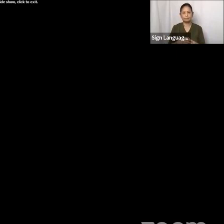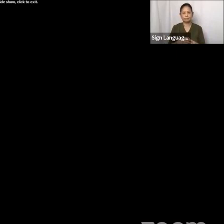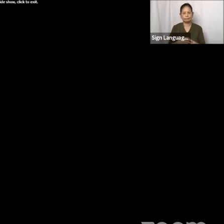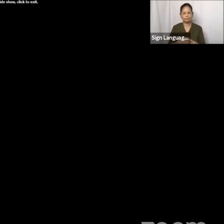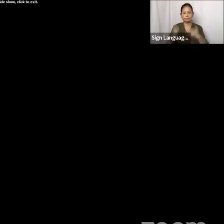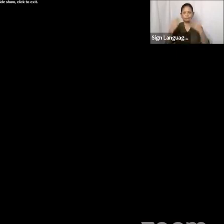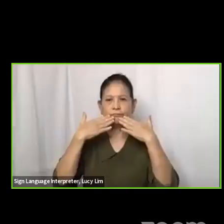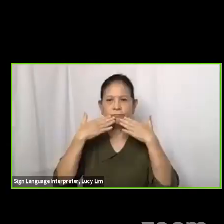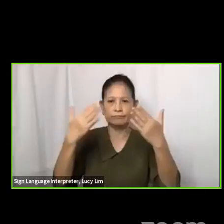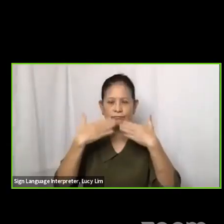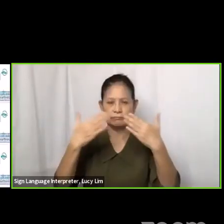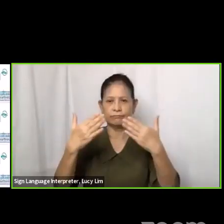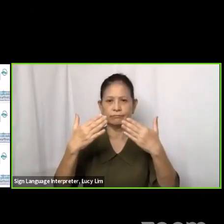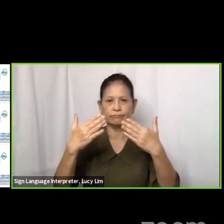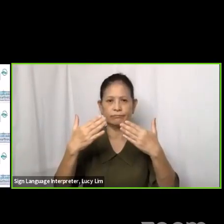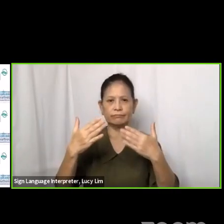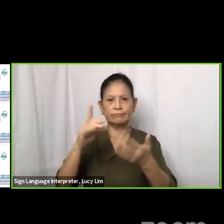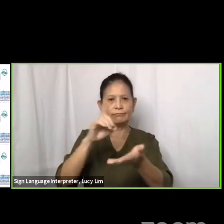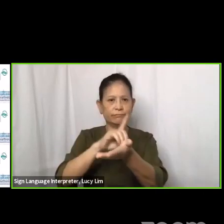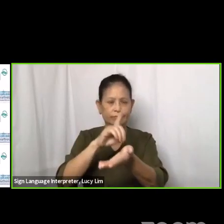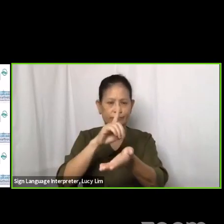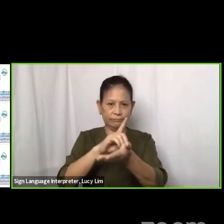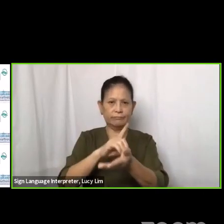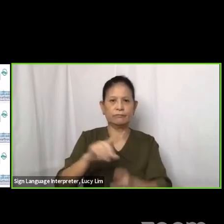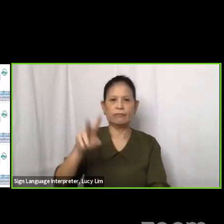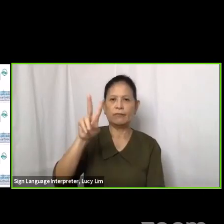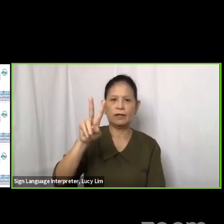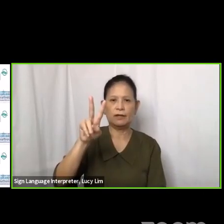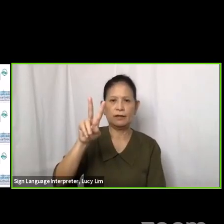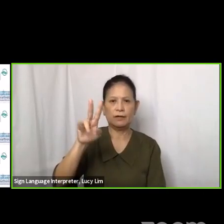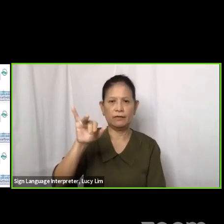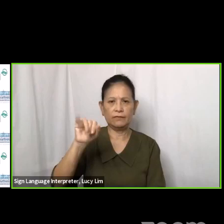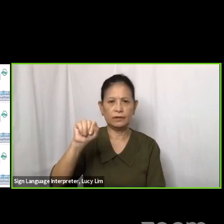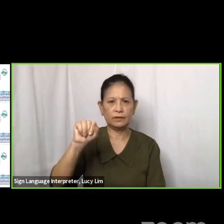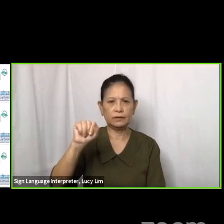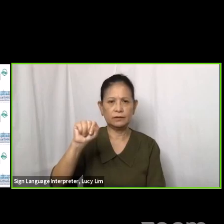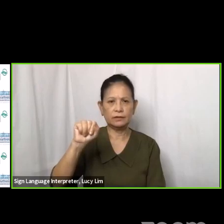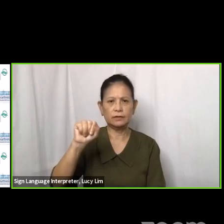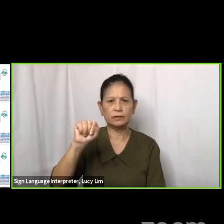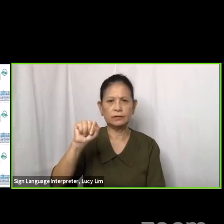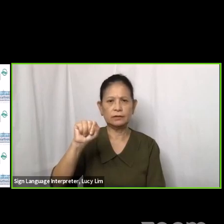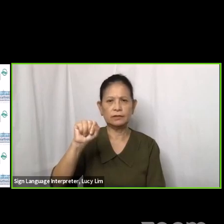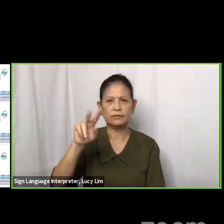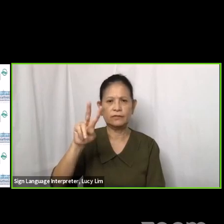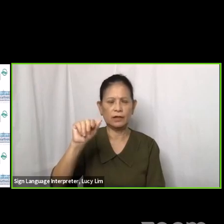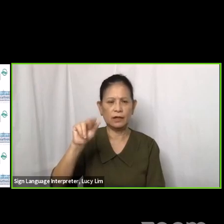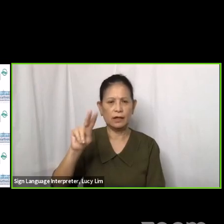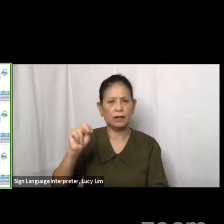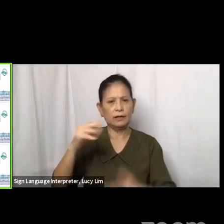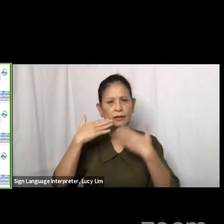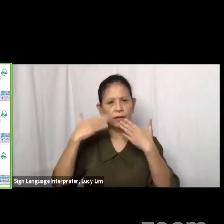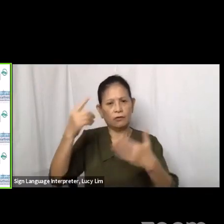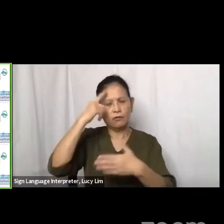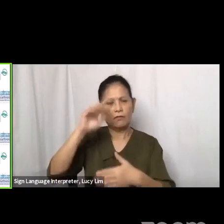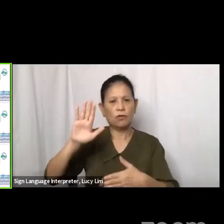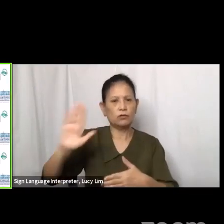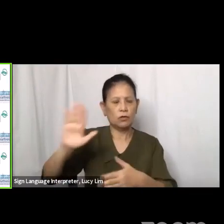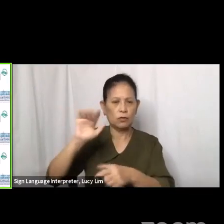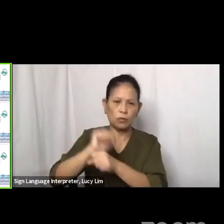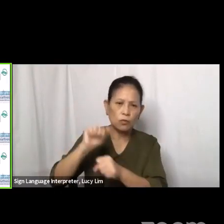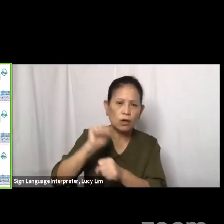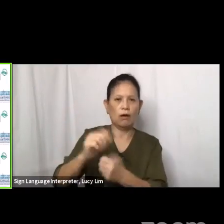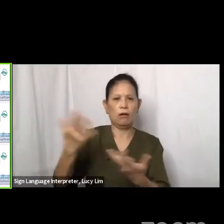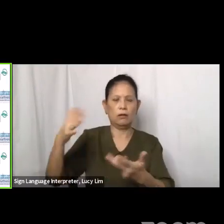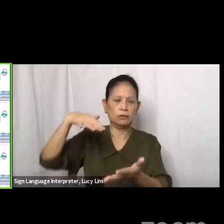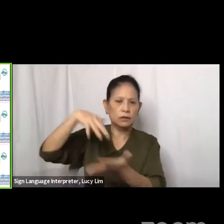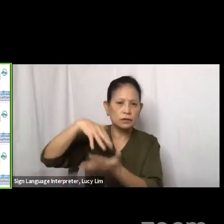Thank you very much, Dr. Viswan, and thank you for your works on the studies